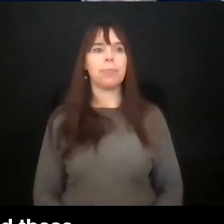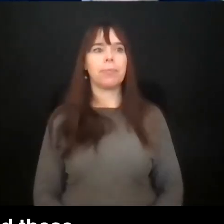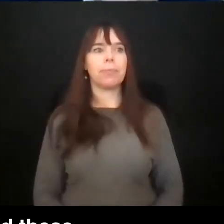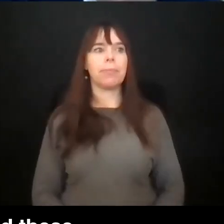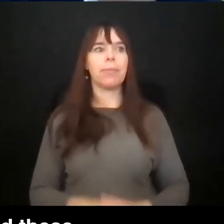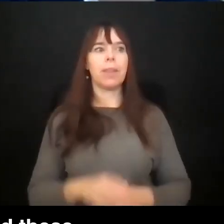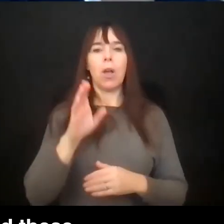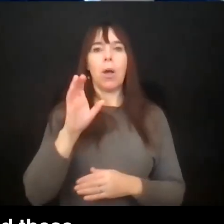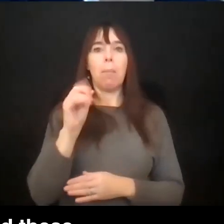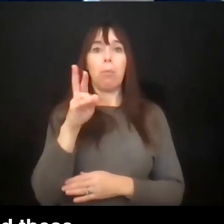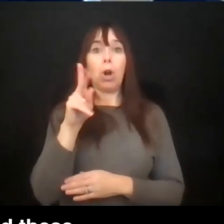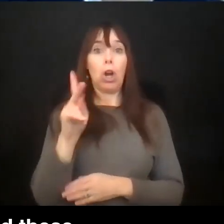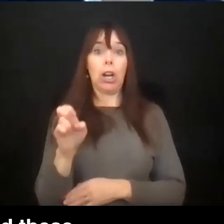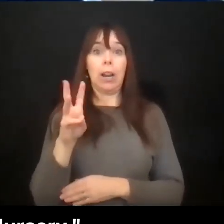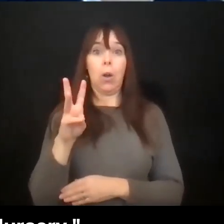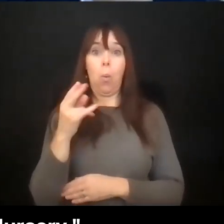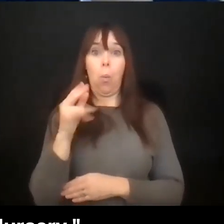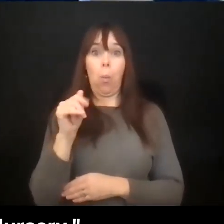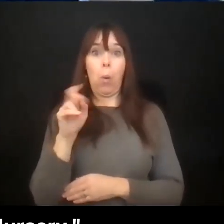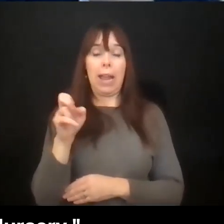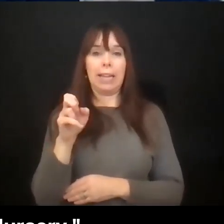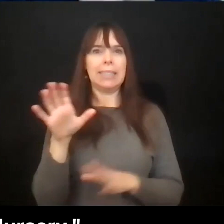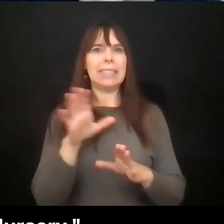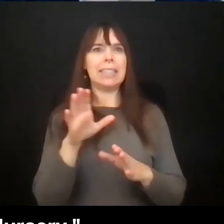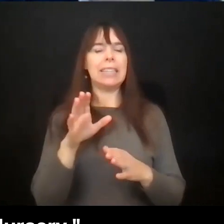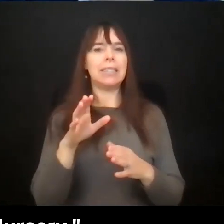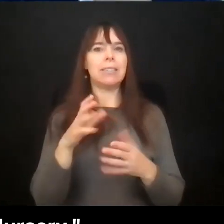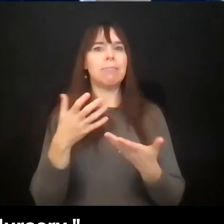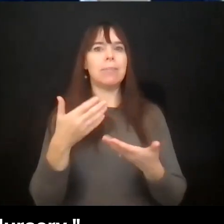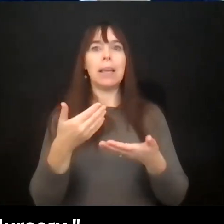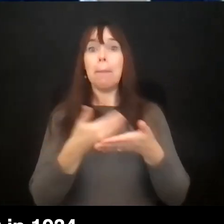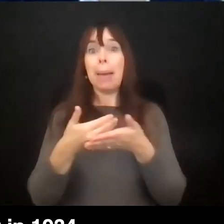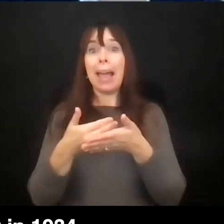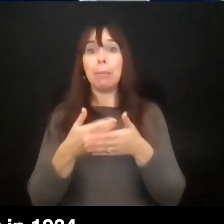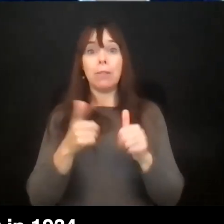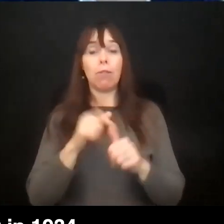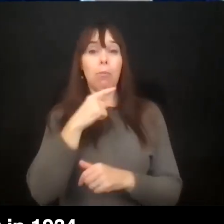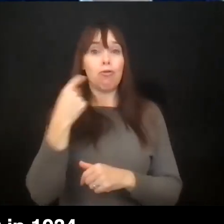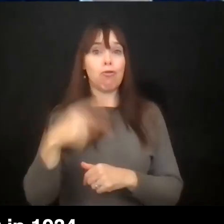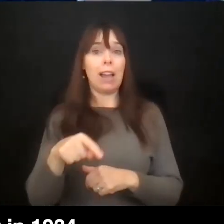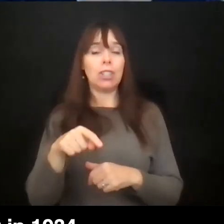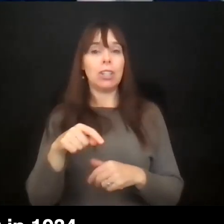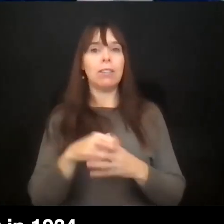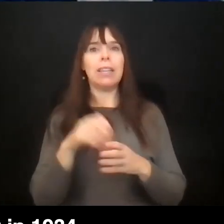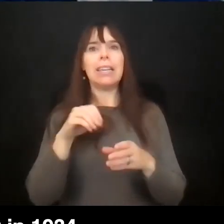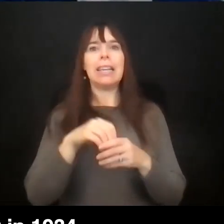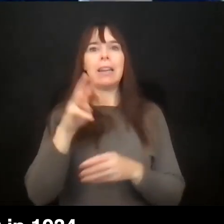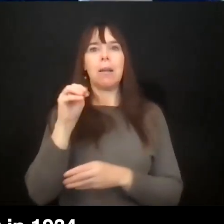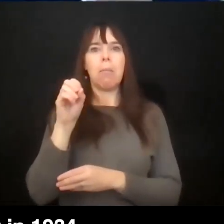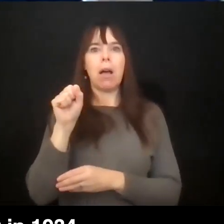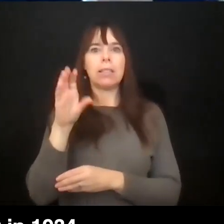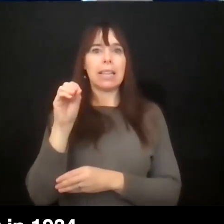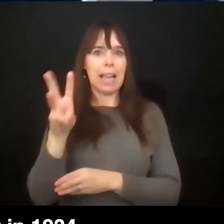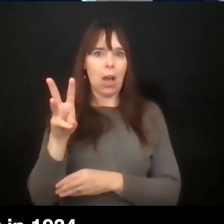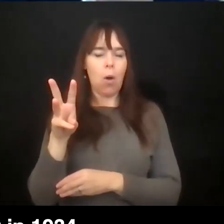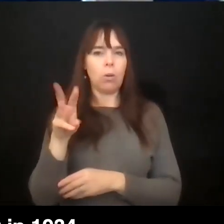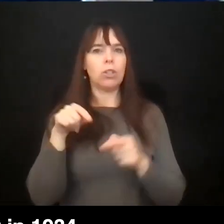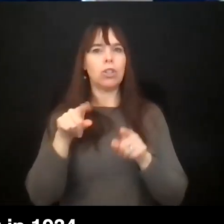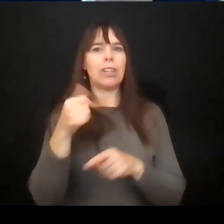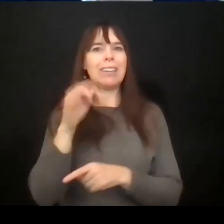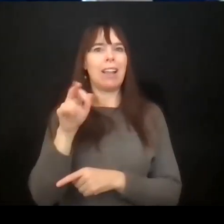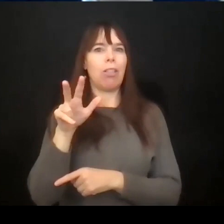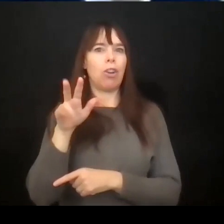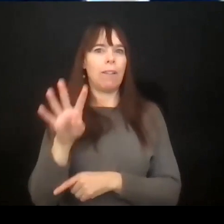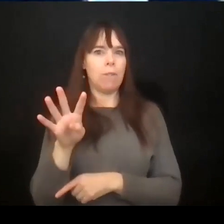White did these Bolshevik babies in the nursery. So it was done in Moscow in